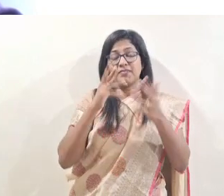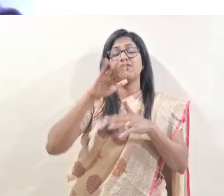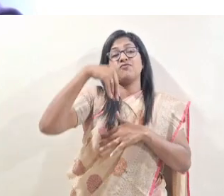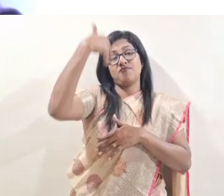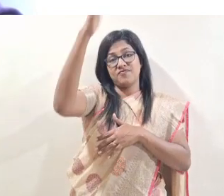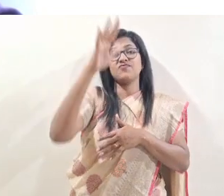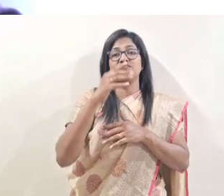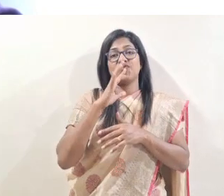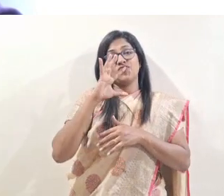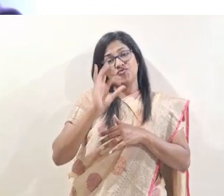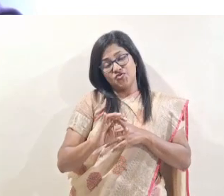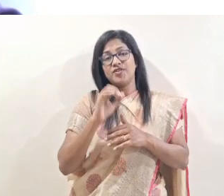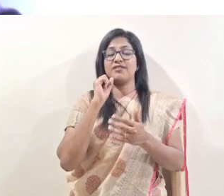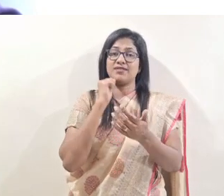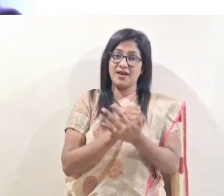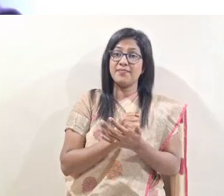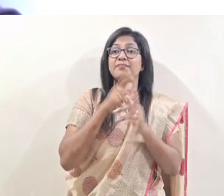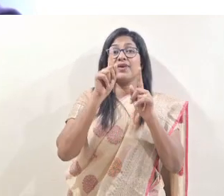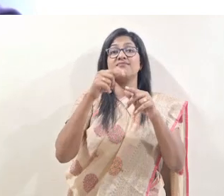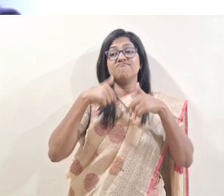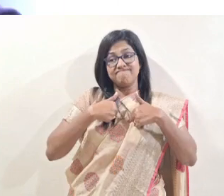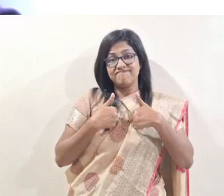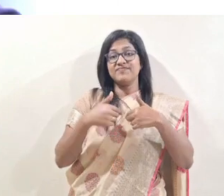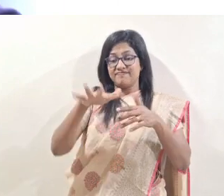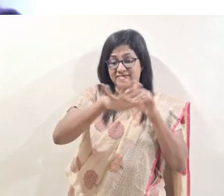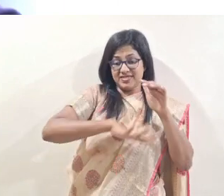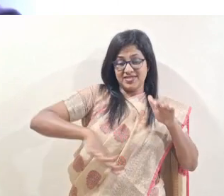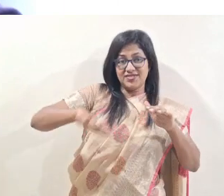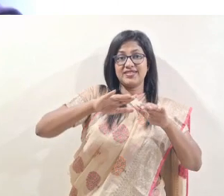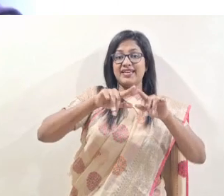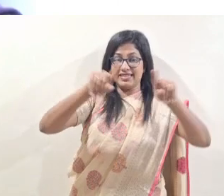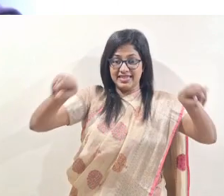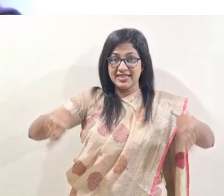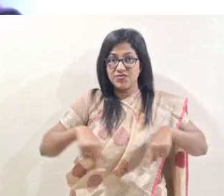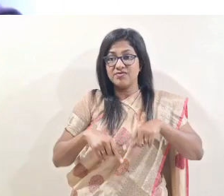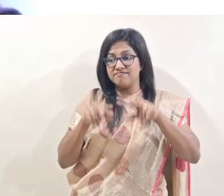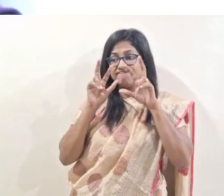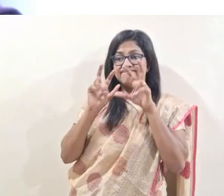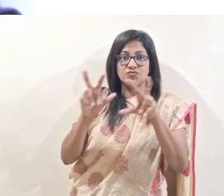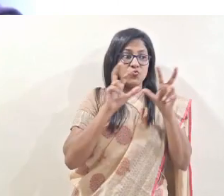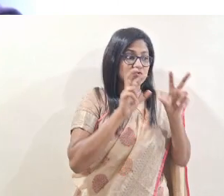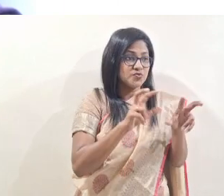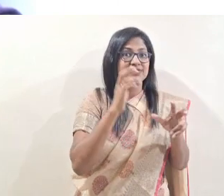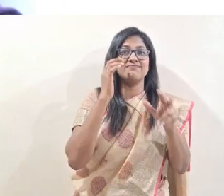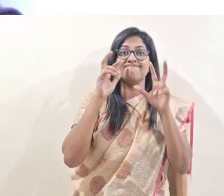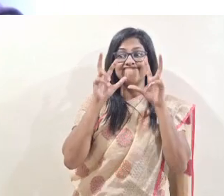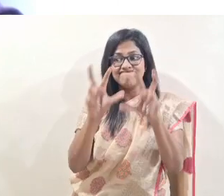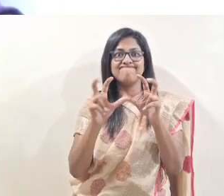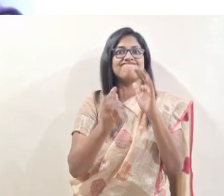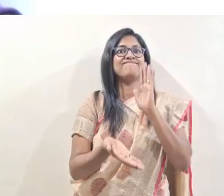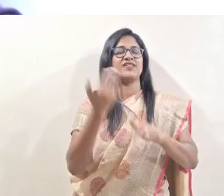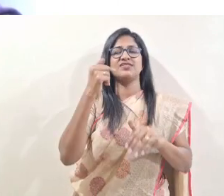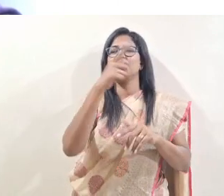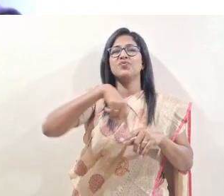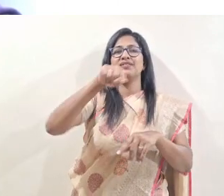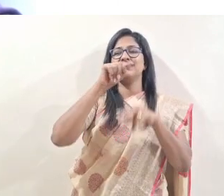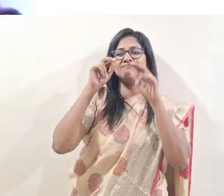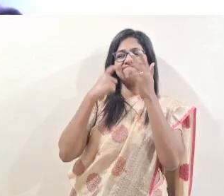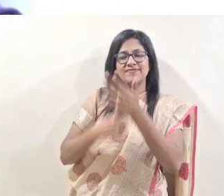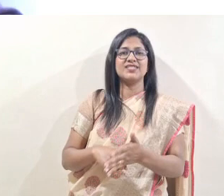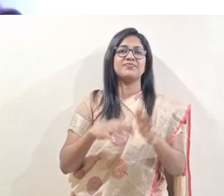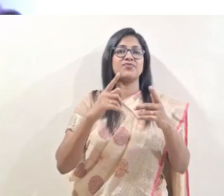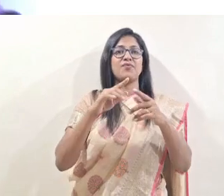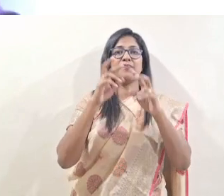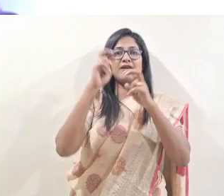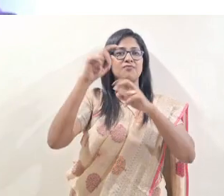we do not pay adequate attention to the earthing and grounding, which is the least respected part of metro engineering as